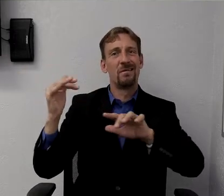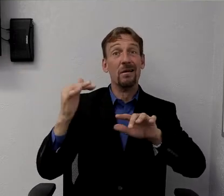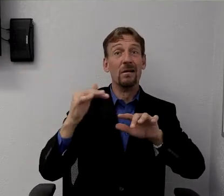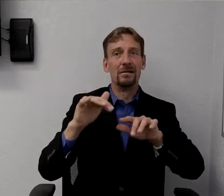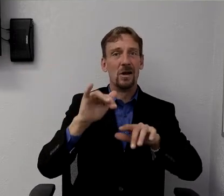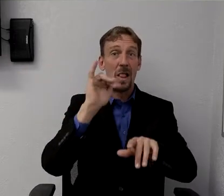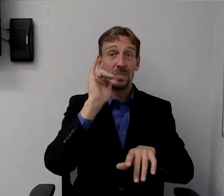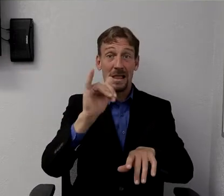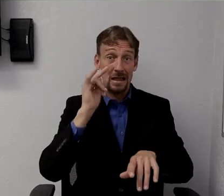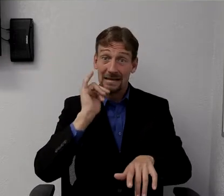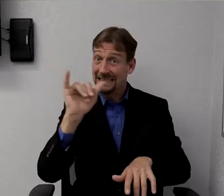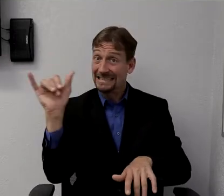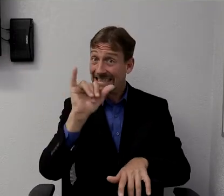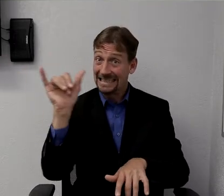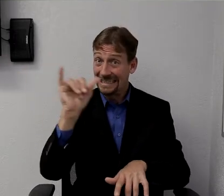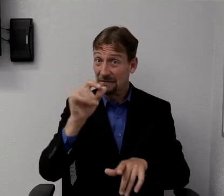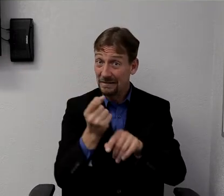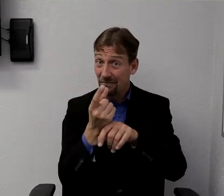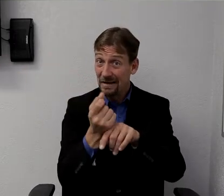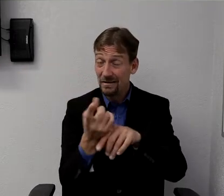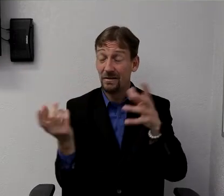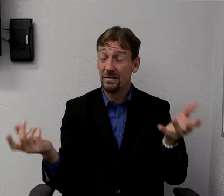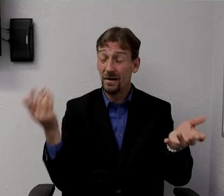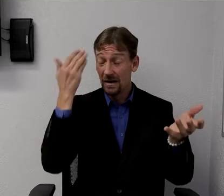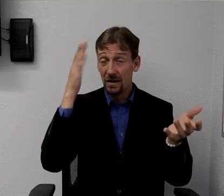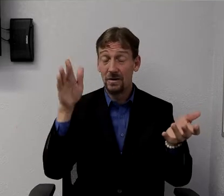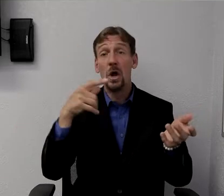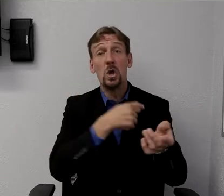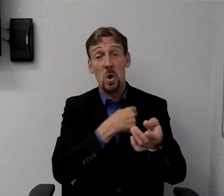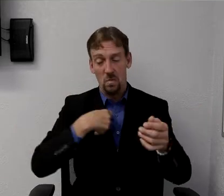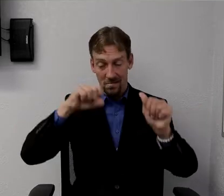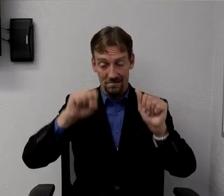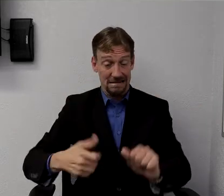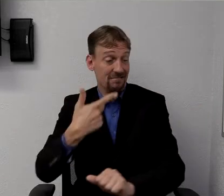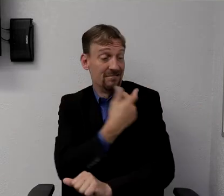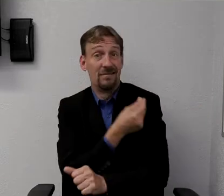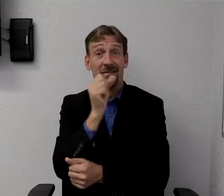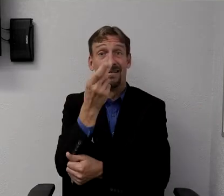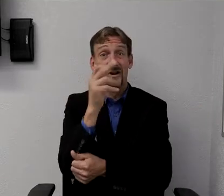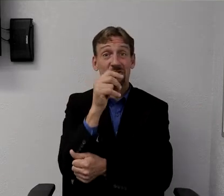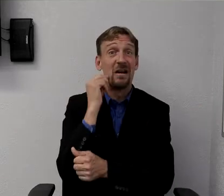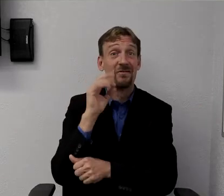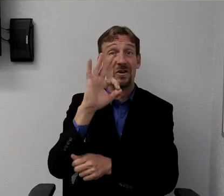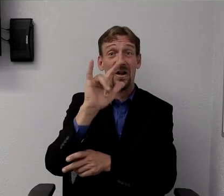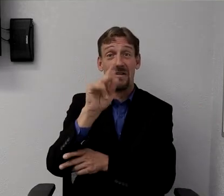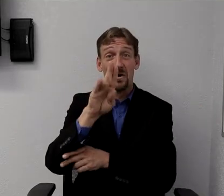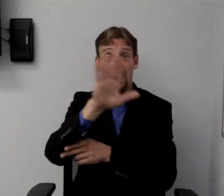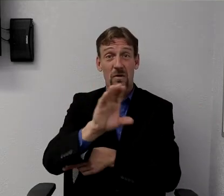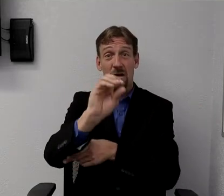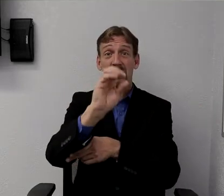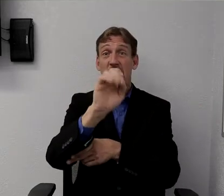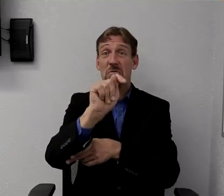of behave similarly so that, and we usually get vaccinated for the flu right around the 1st of October, and it will